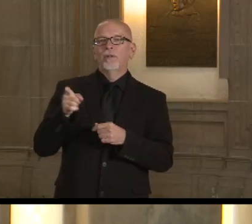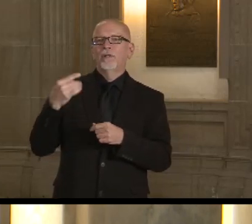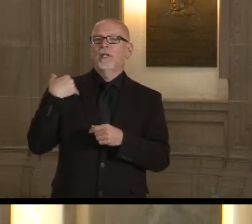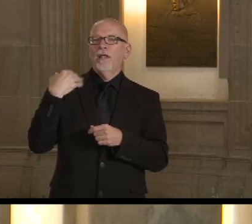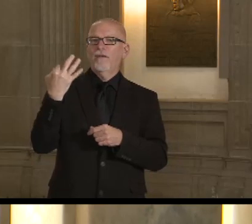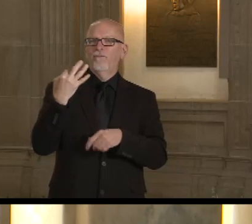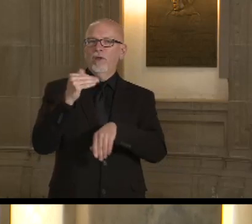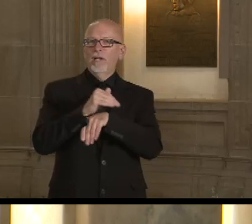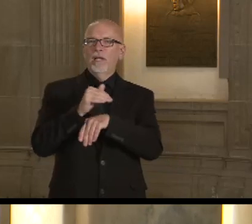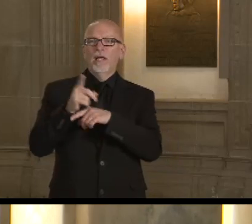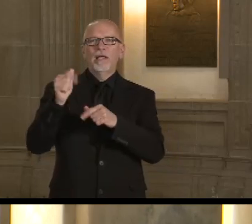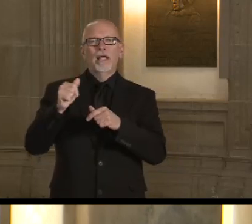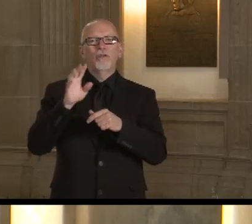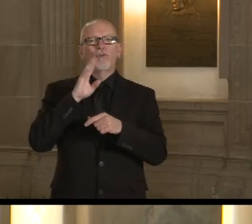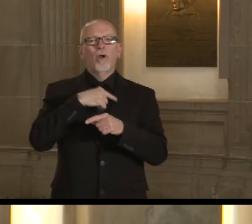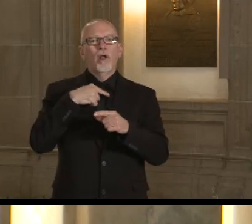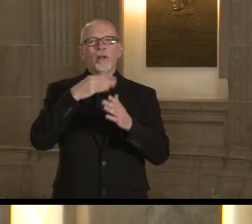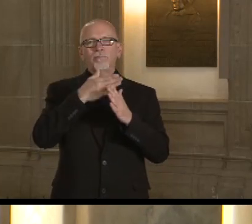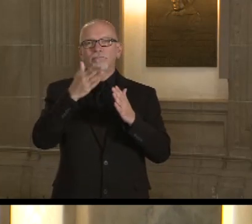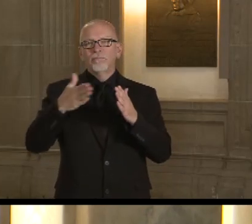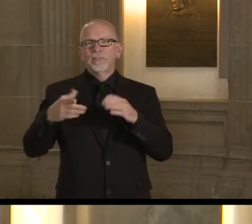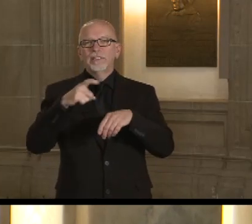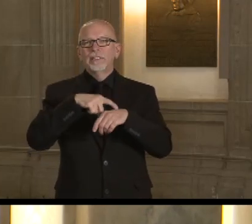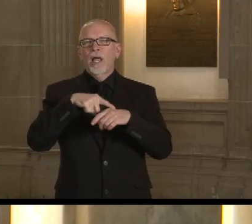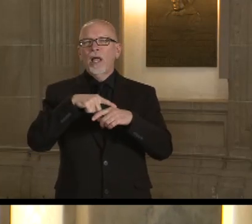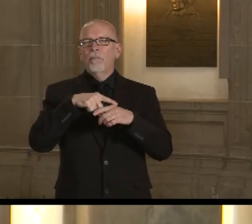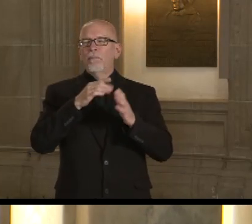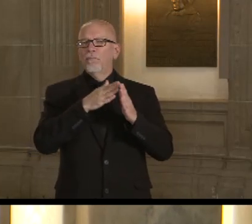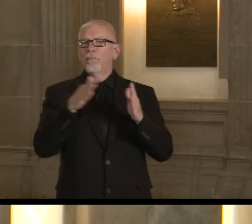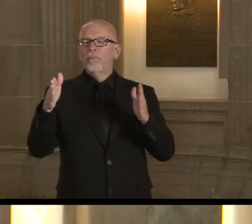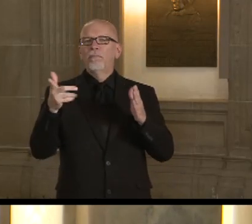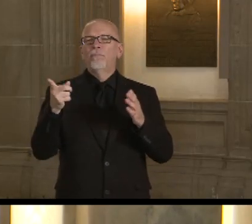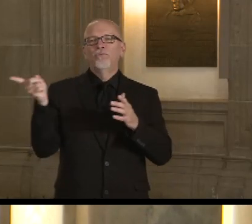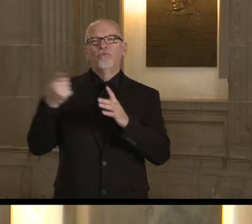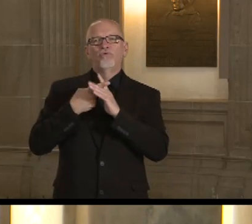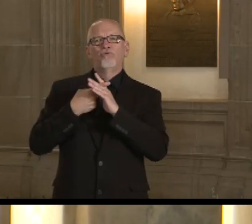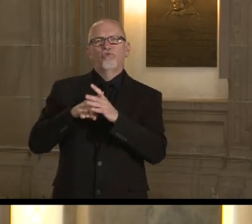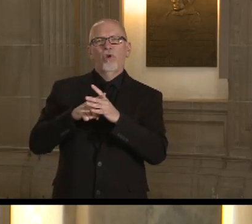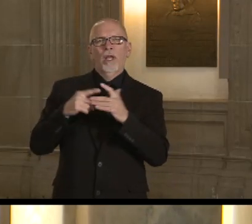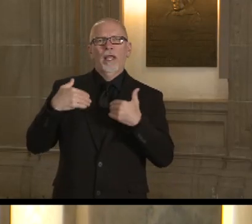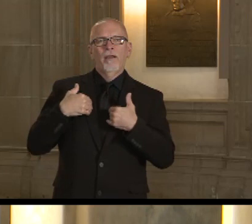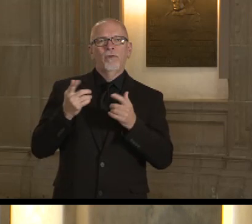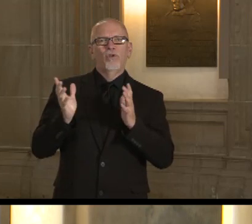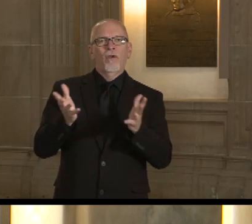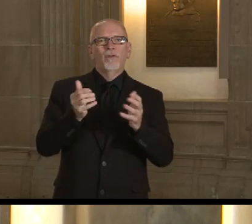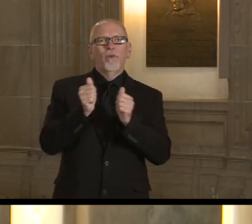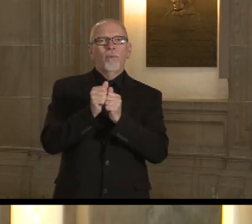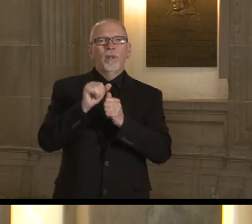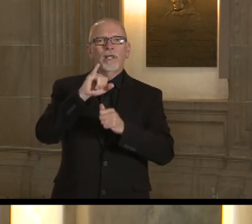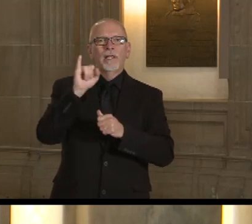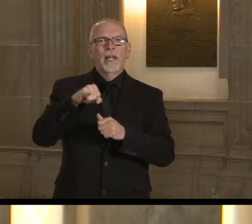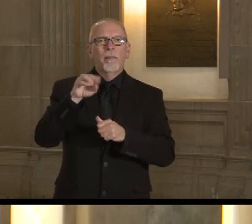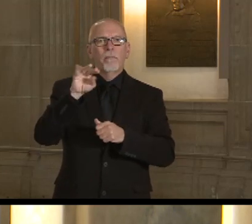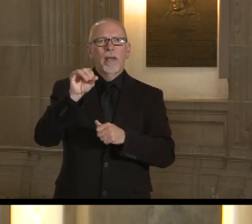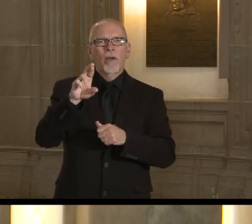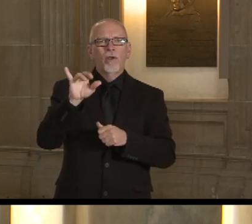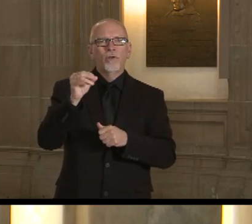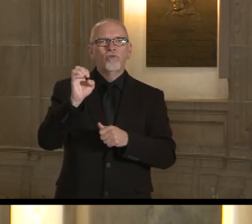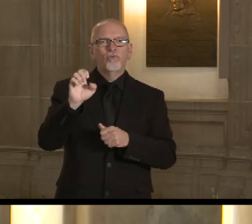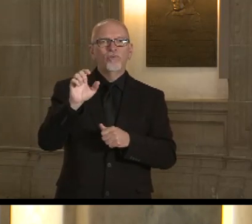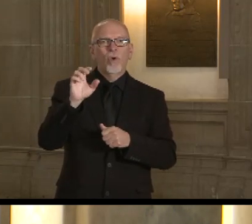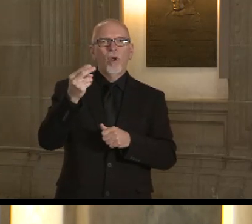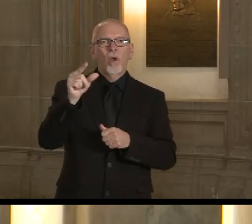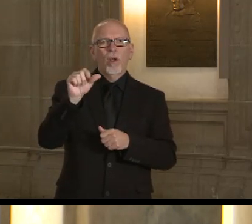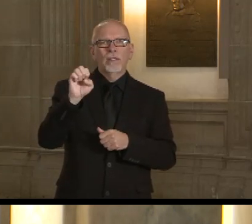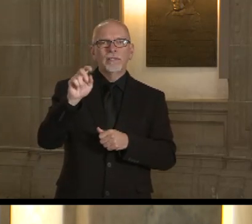night and walk us through with a timetable? When did you start having conversations with Indianapolis Mayor Joe Hogsett?